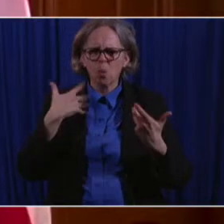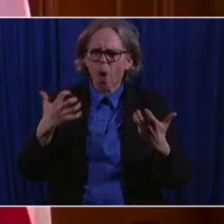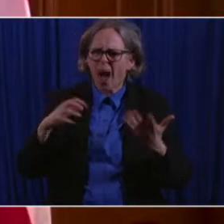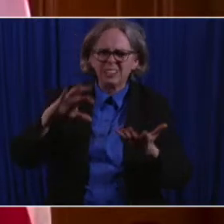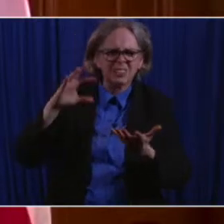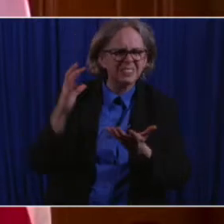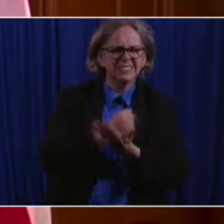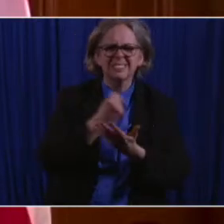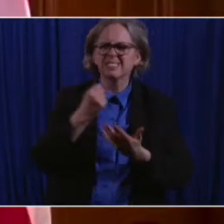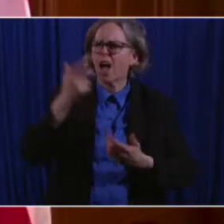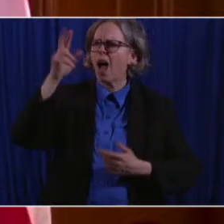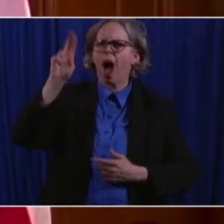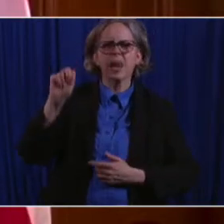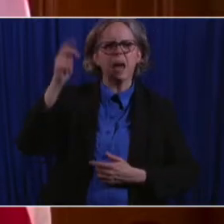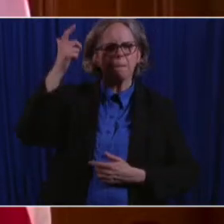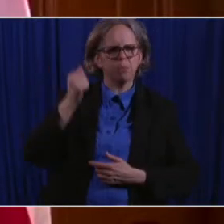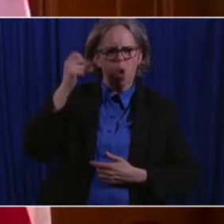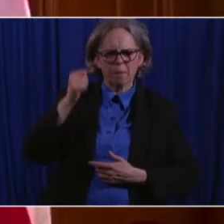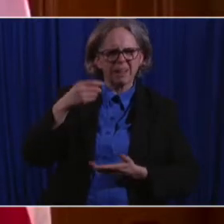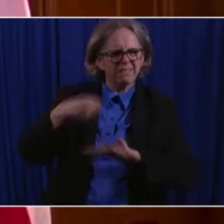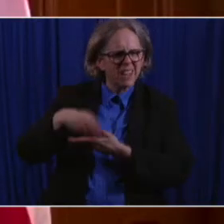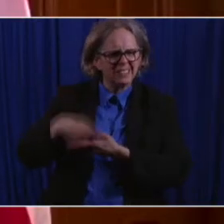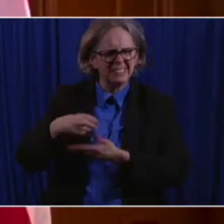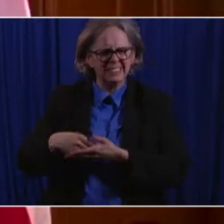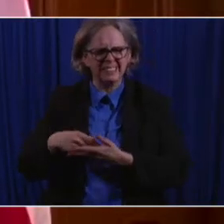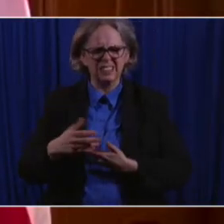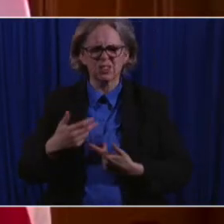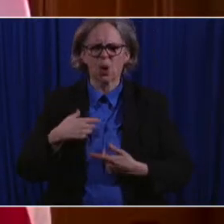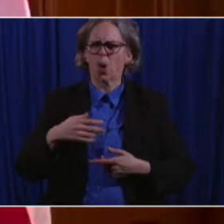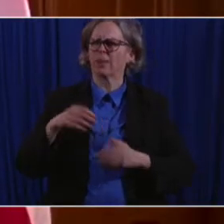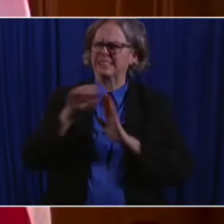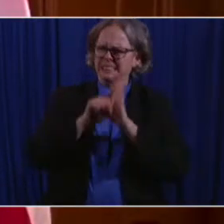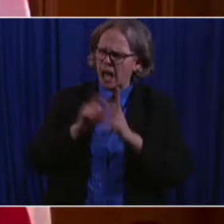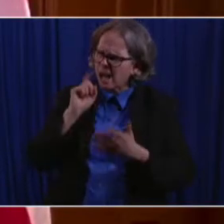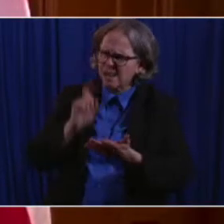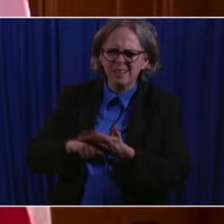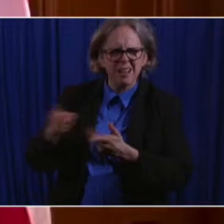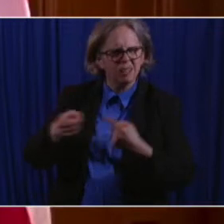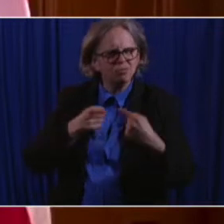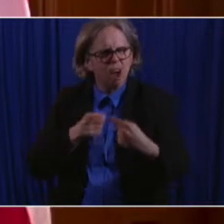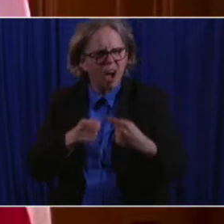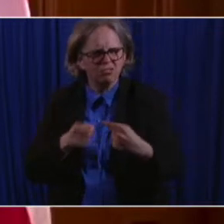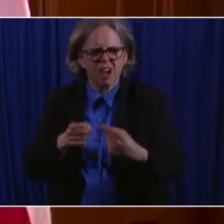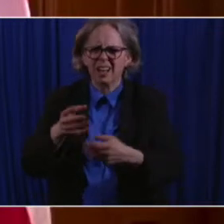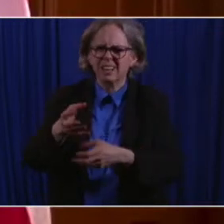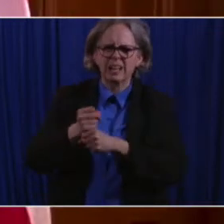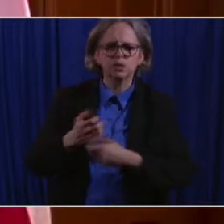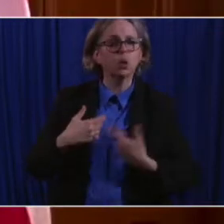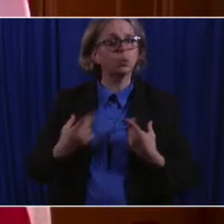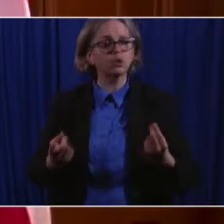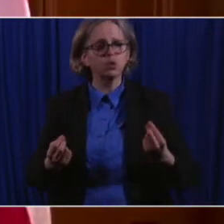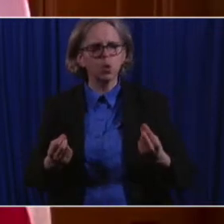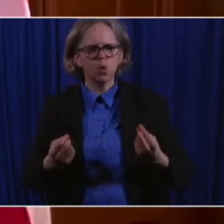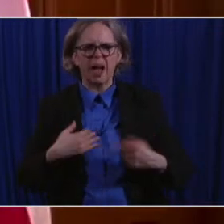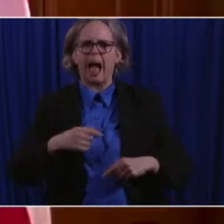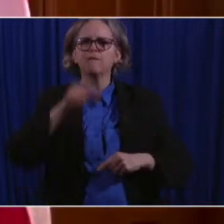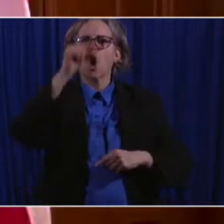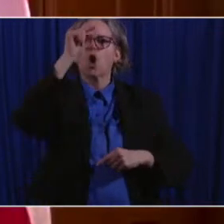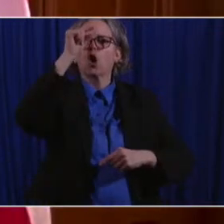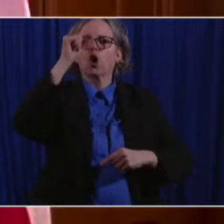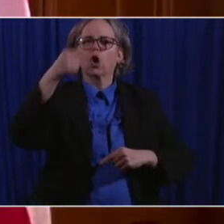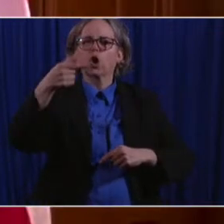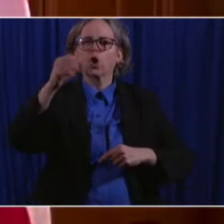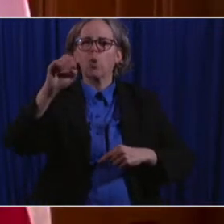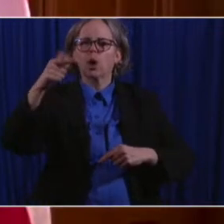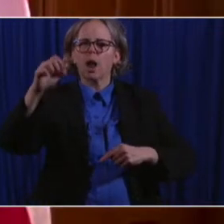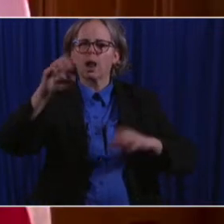signed an agreement with Google to conduct data analytics on all outstanding claims. This is one of the first things